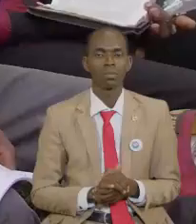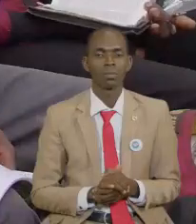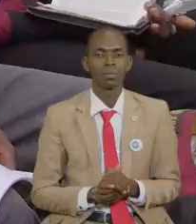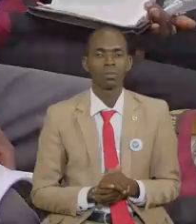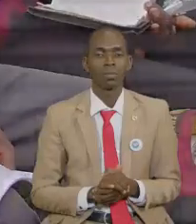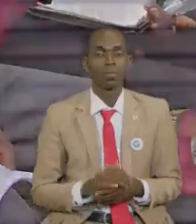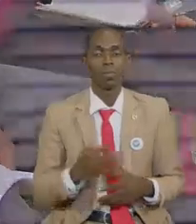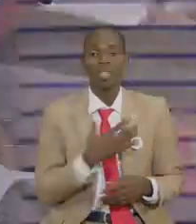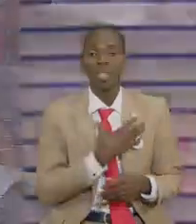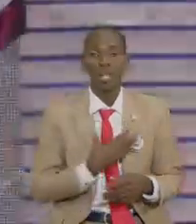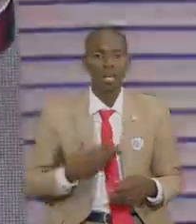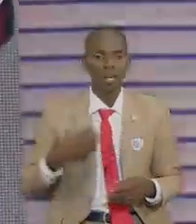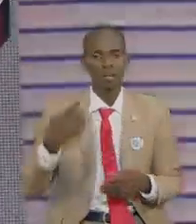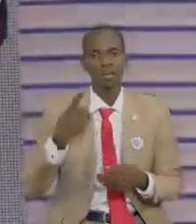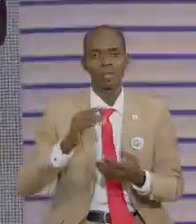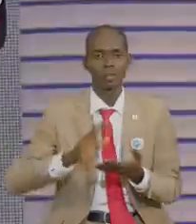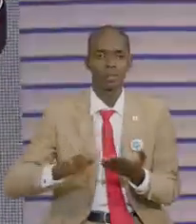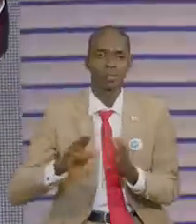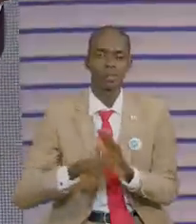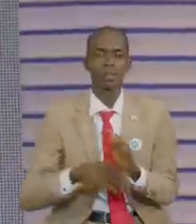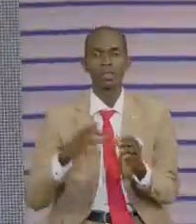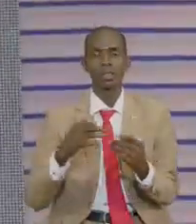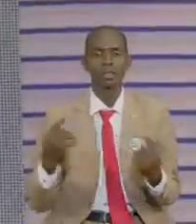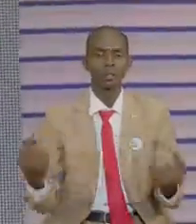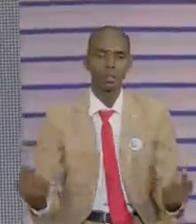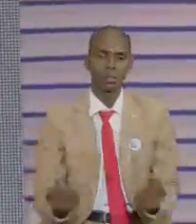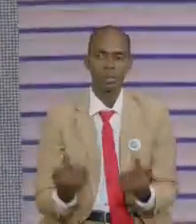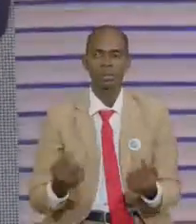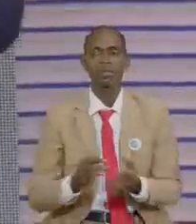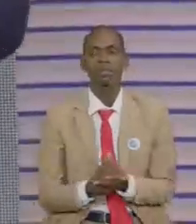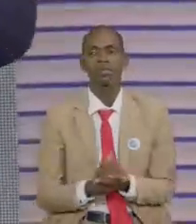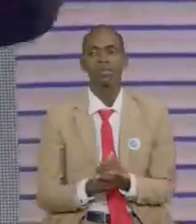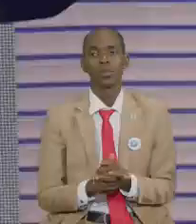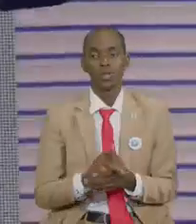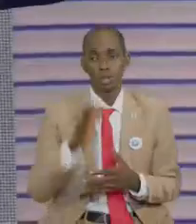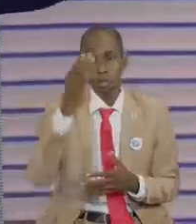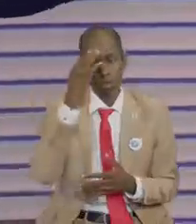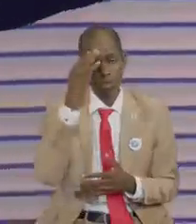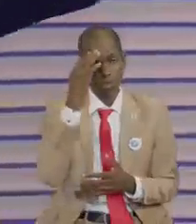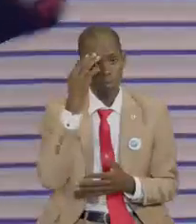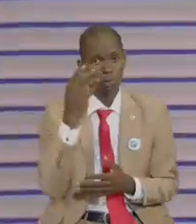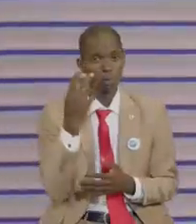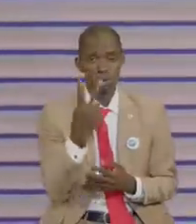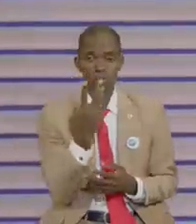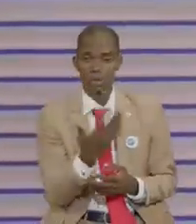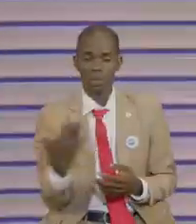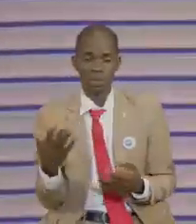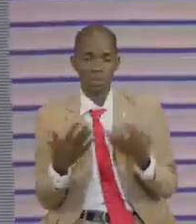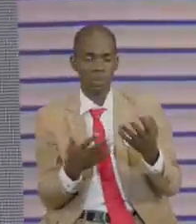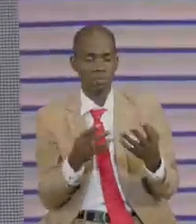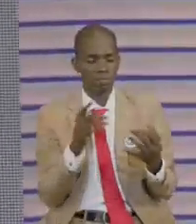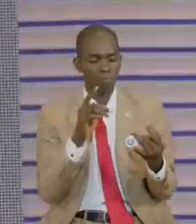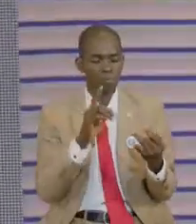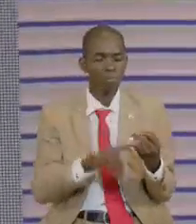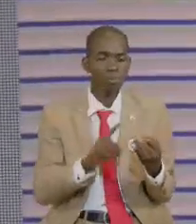And the forgiveness of sin. You know, there are two things there. Repentance,